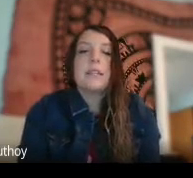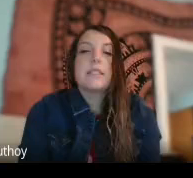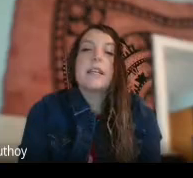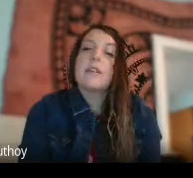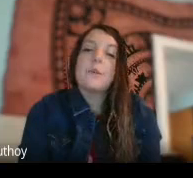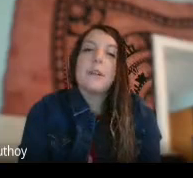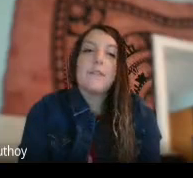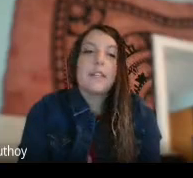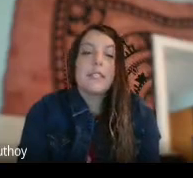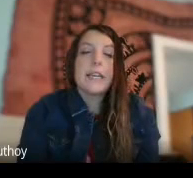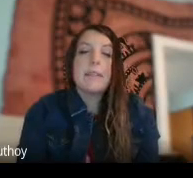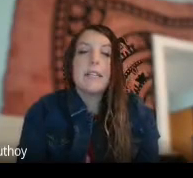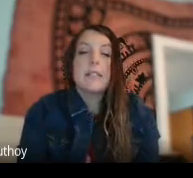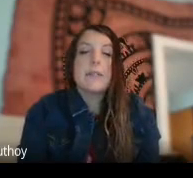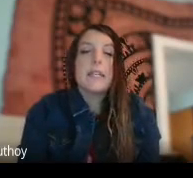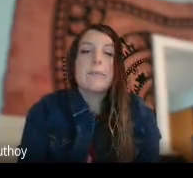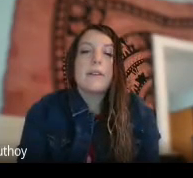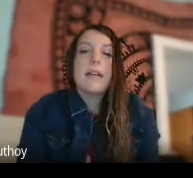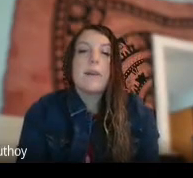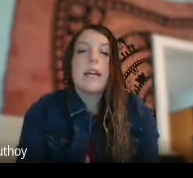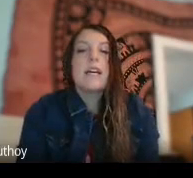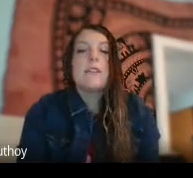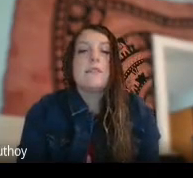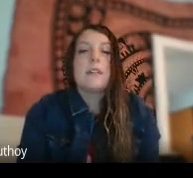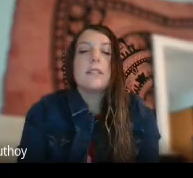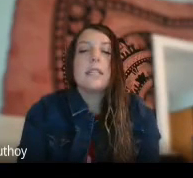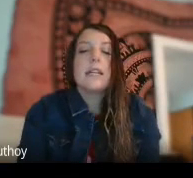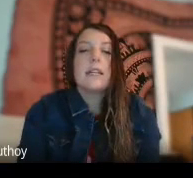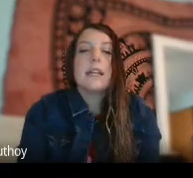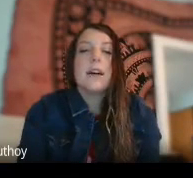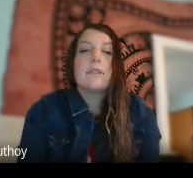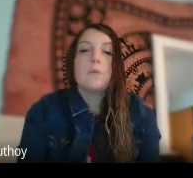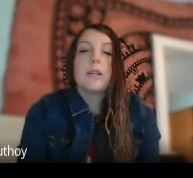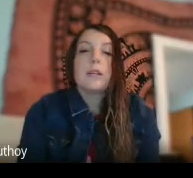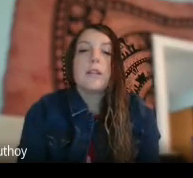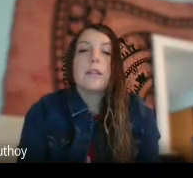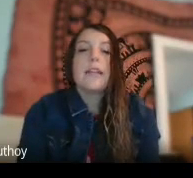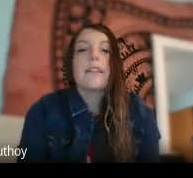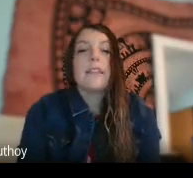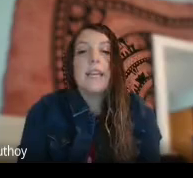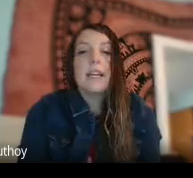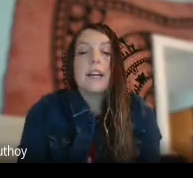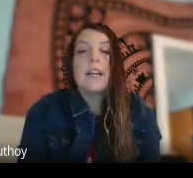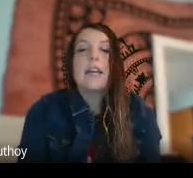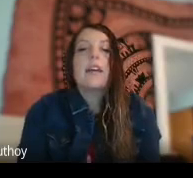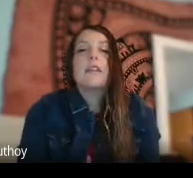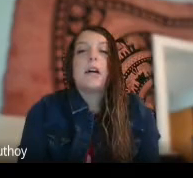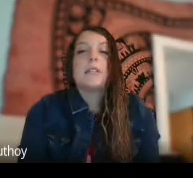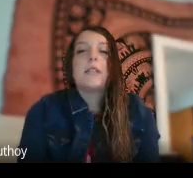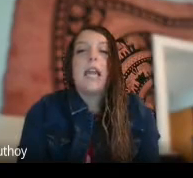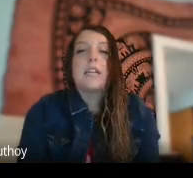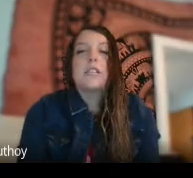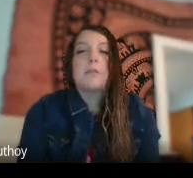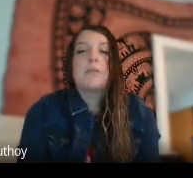Initialized is sort of like the same thing, so you can think about it that way. The first letter of the word, like later,